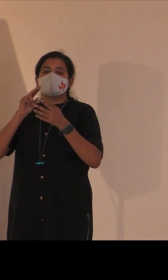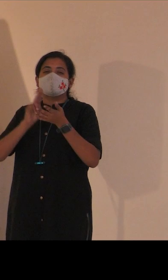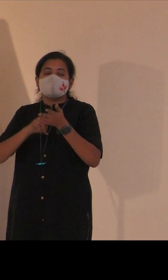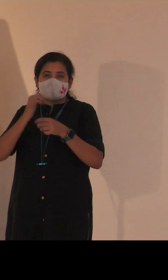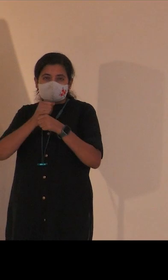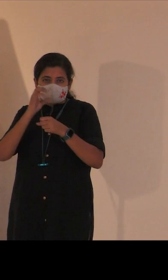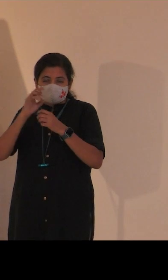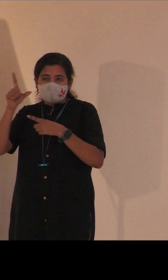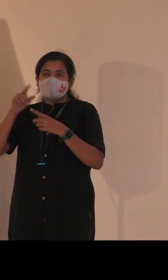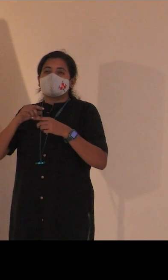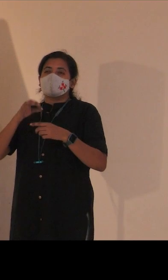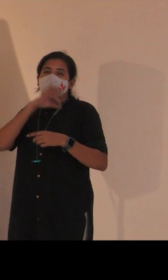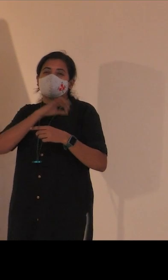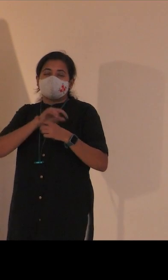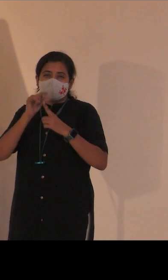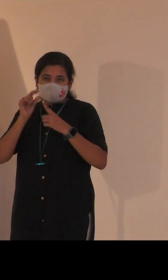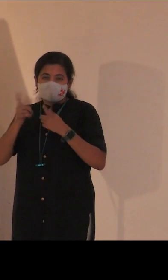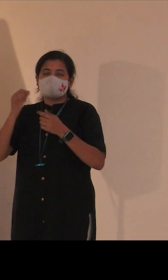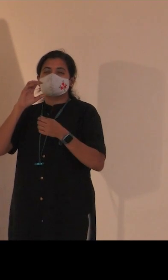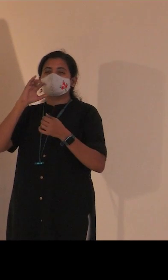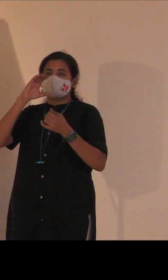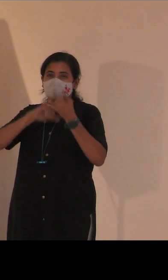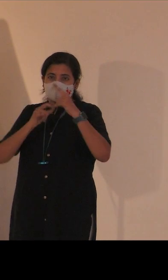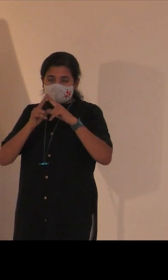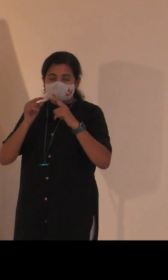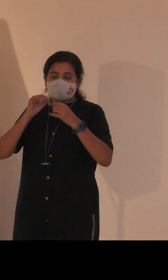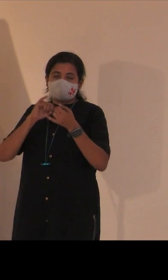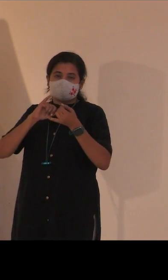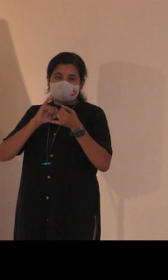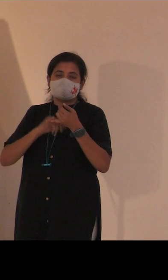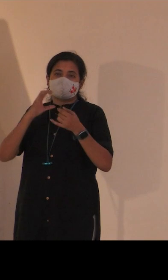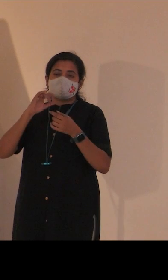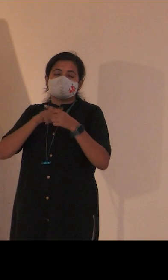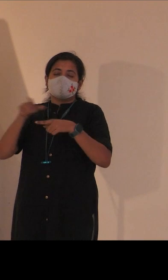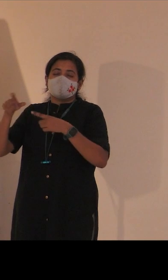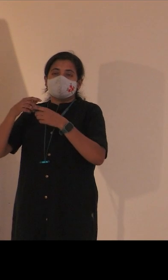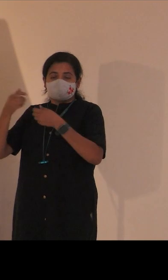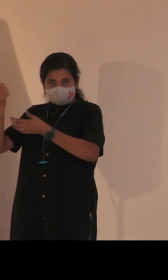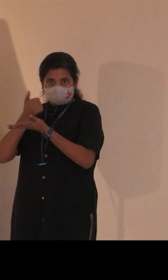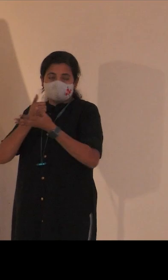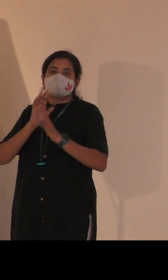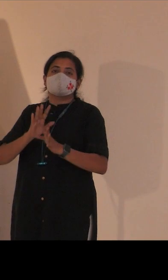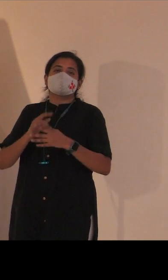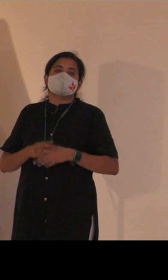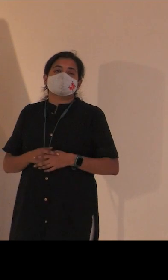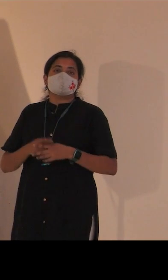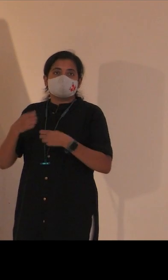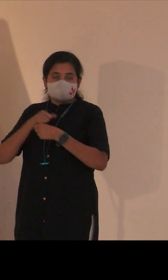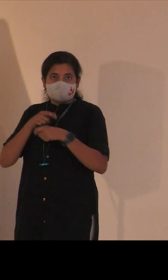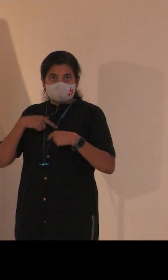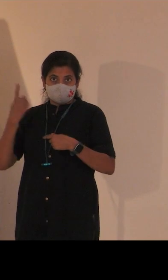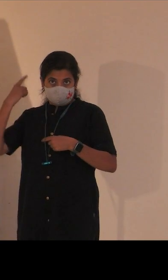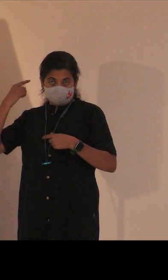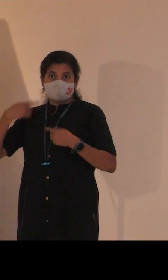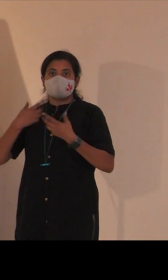non-profit institutions, and CSR funds. We are trying to build a corpus, and yesterday I